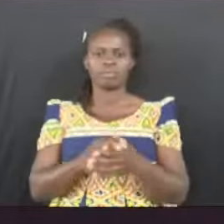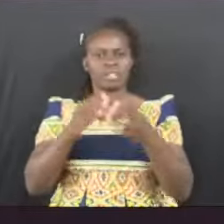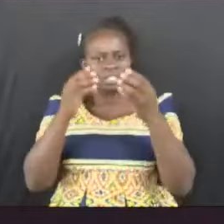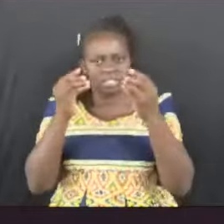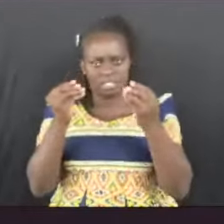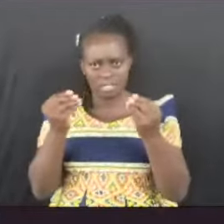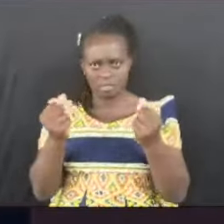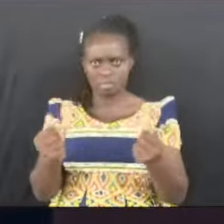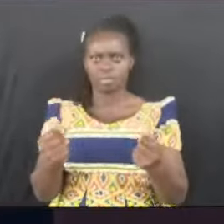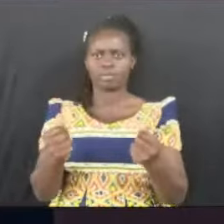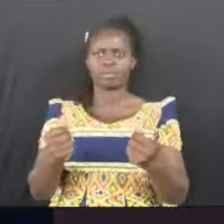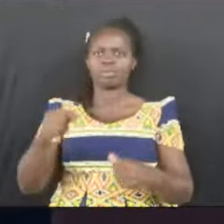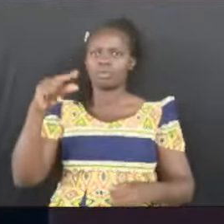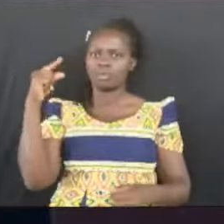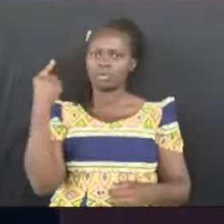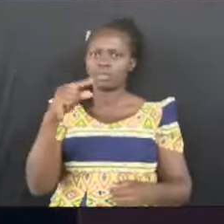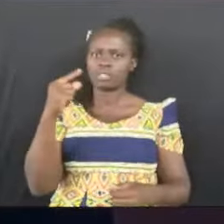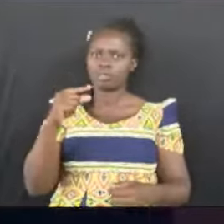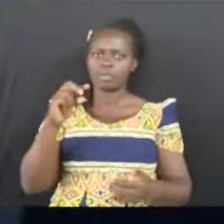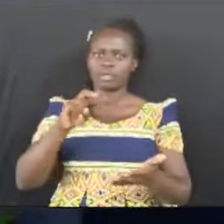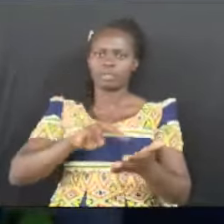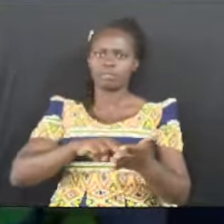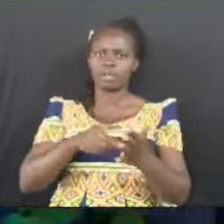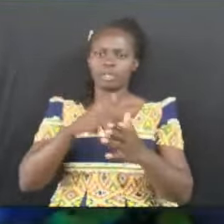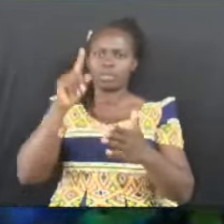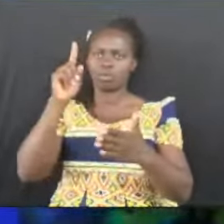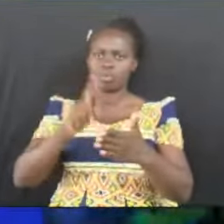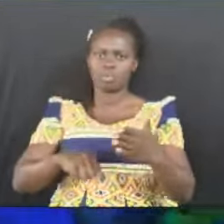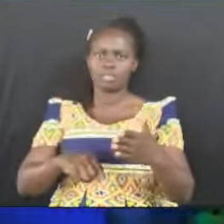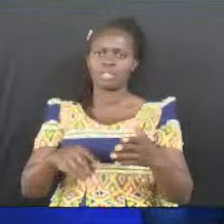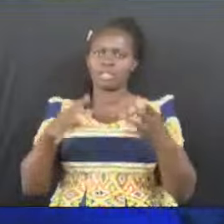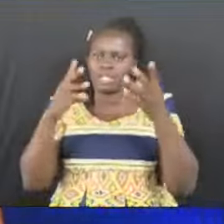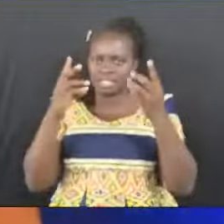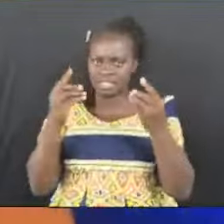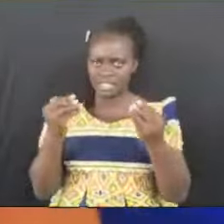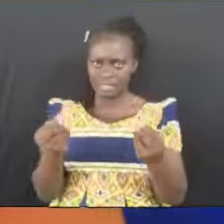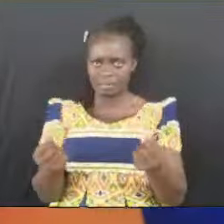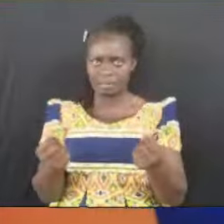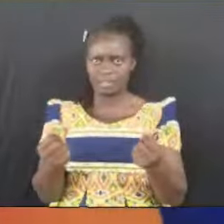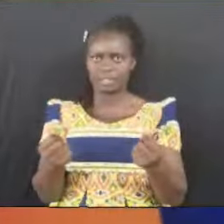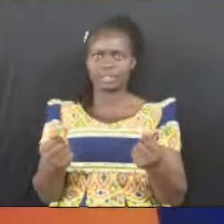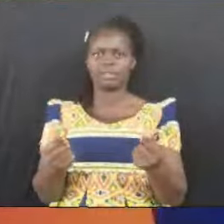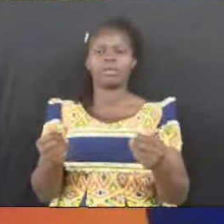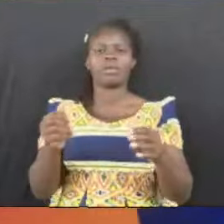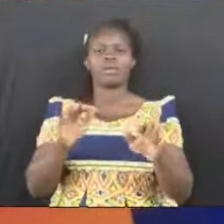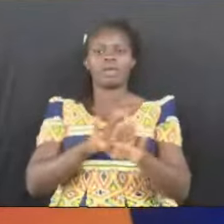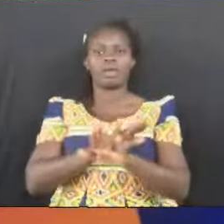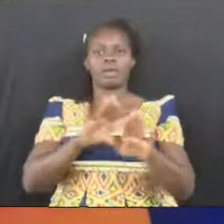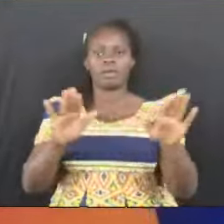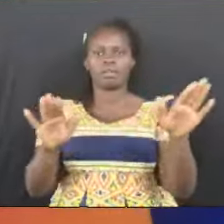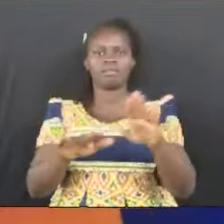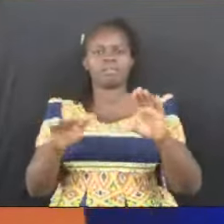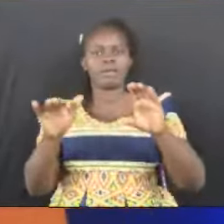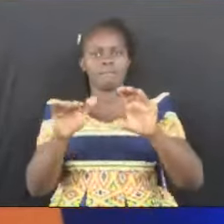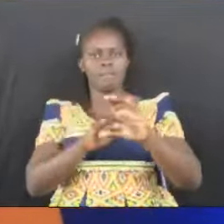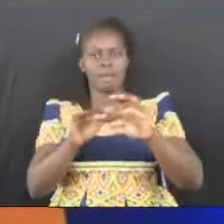gospel? Simply, and I hope every member of this church, every